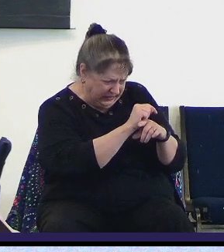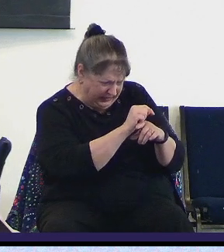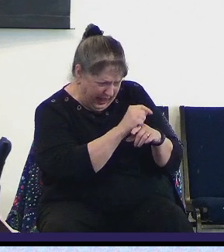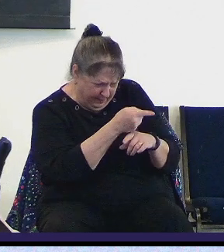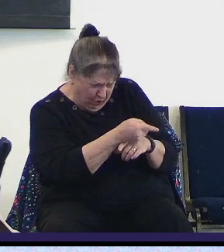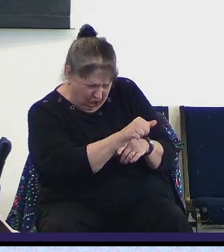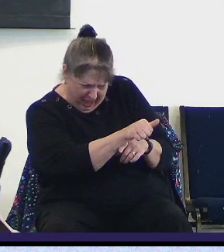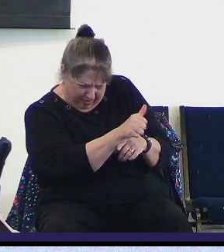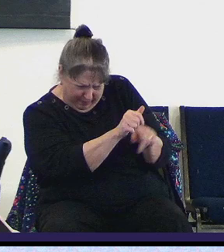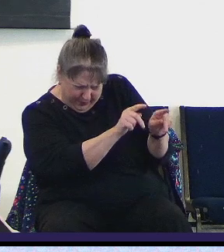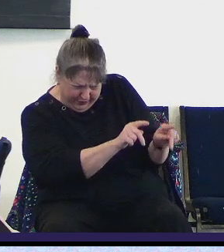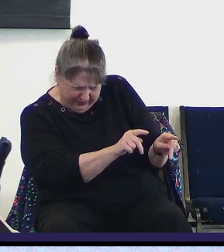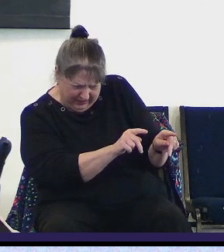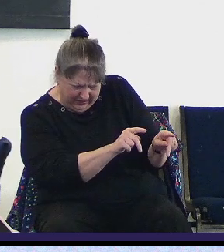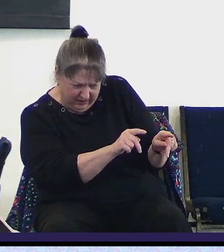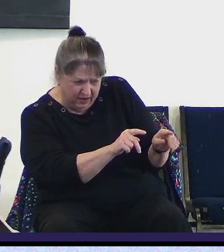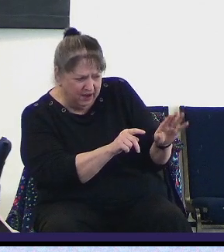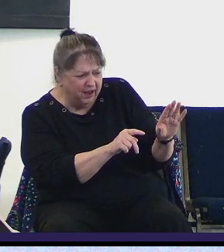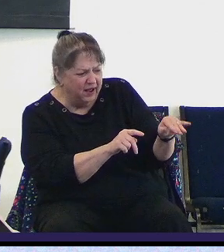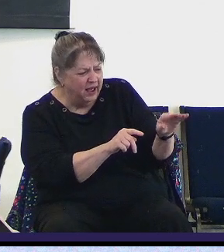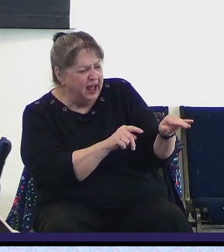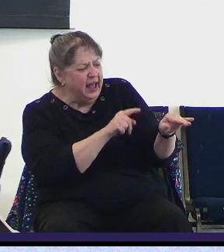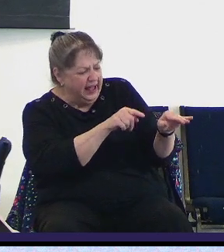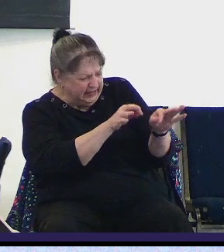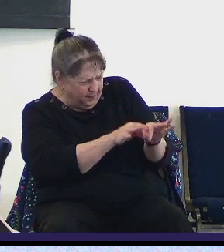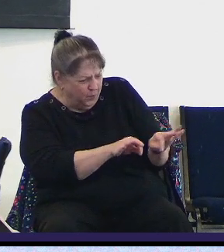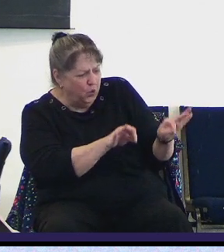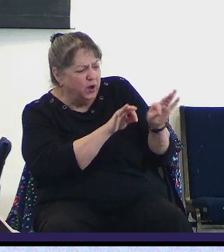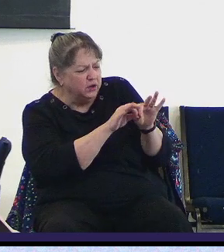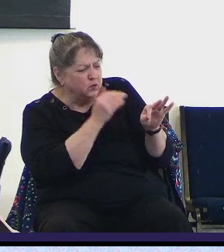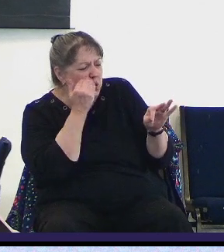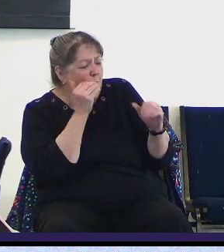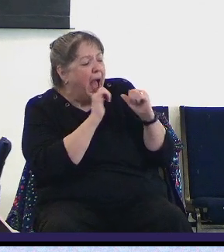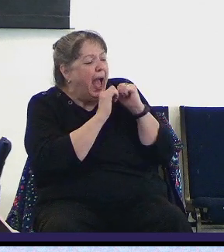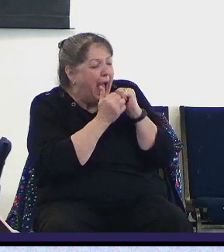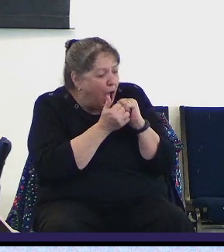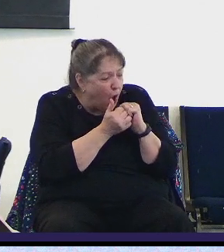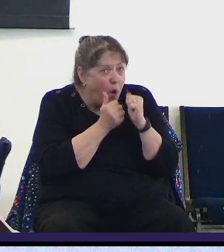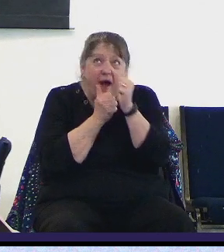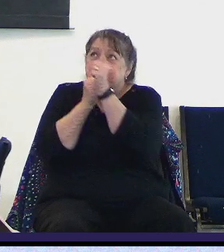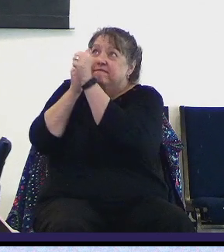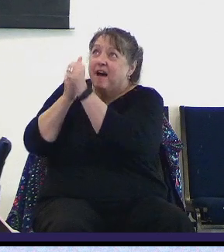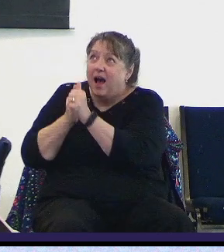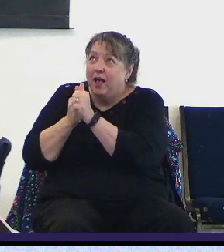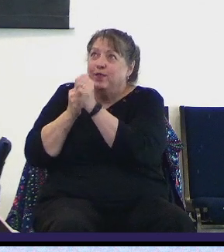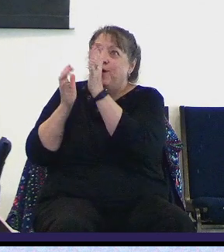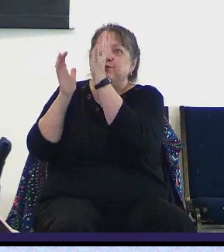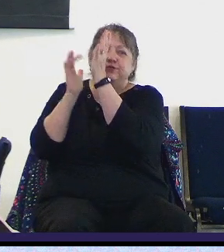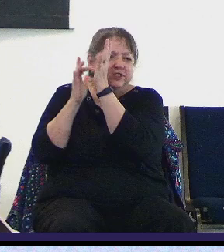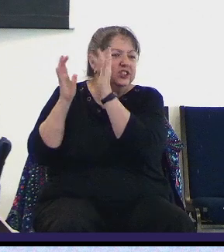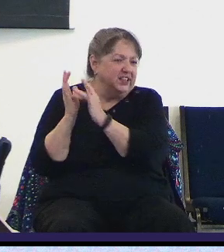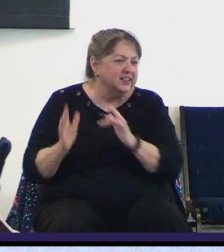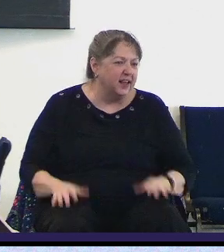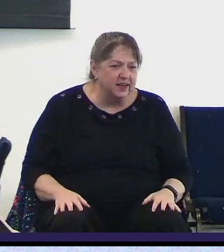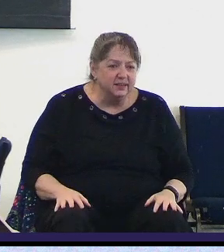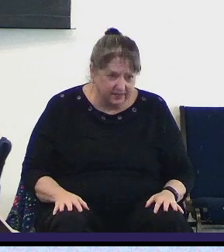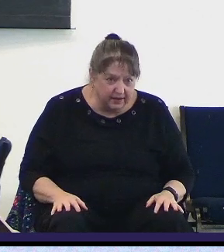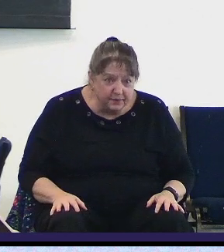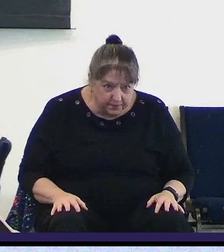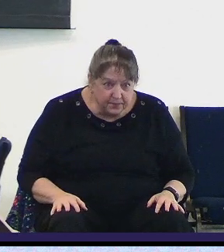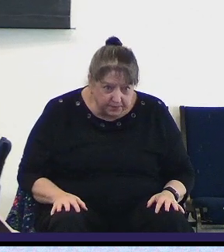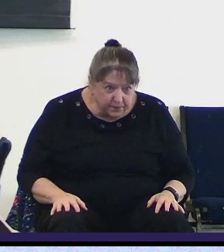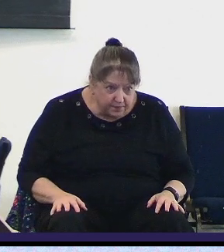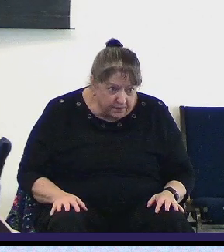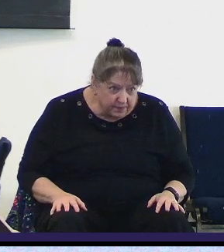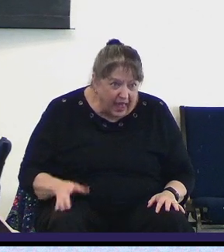or helping her know what it is to know and follow Jesus. So let me share with you the scriptures. Let me